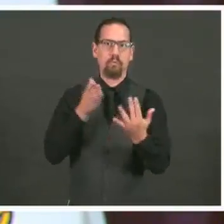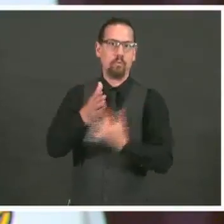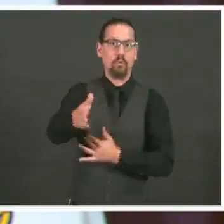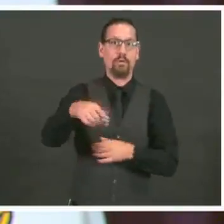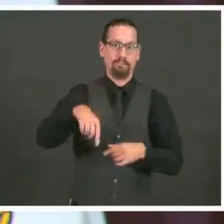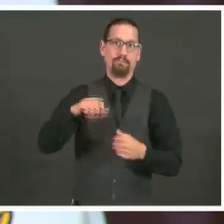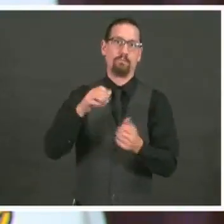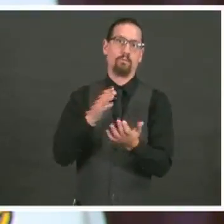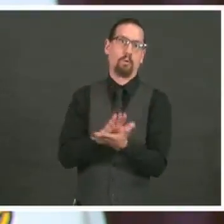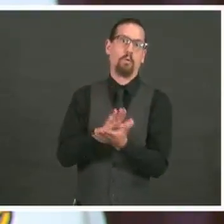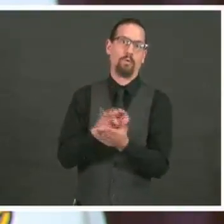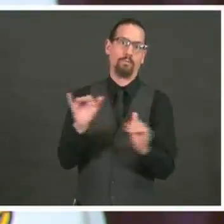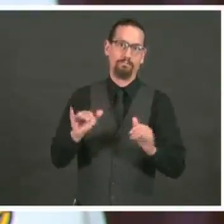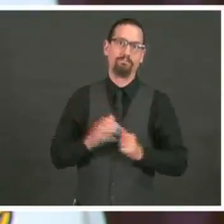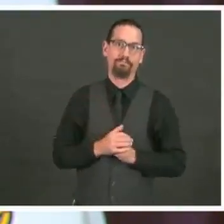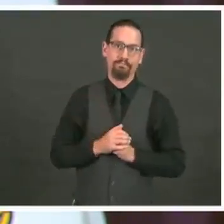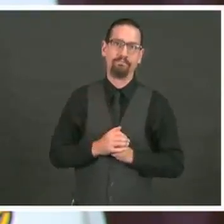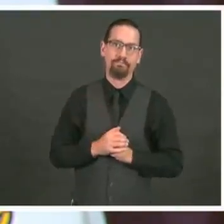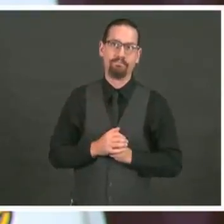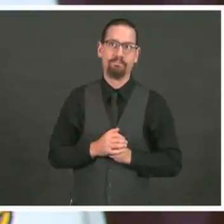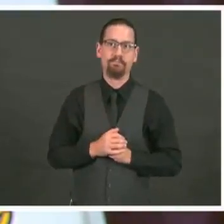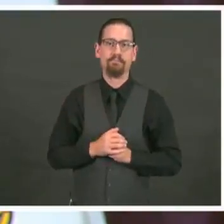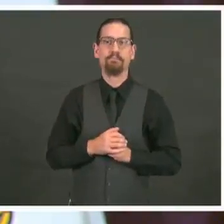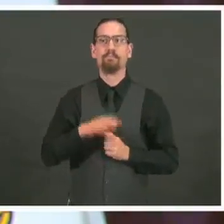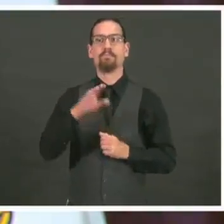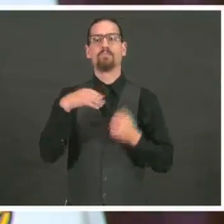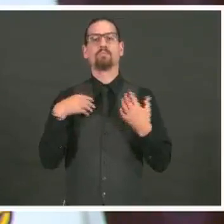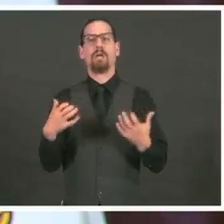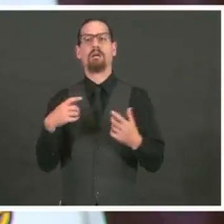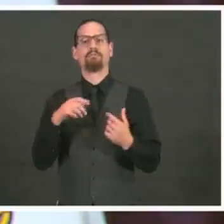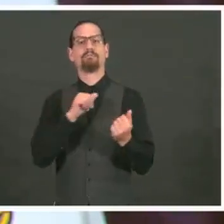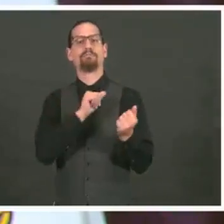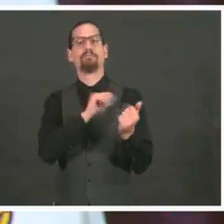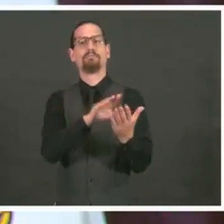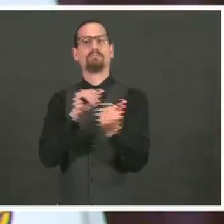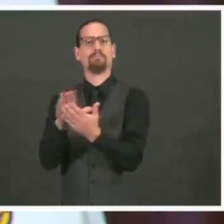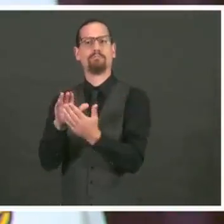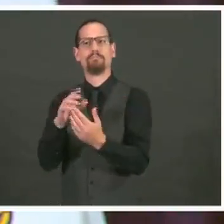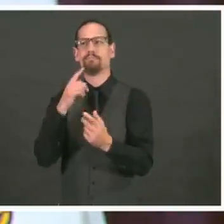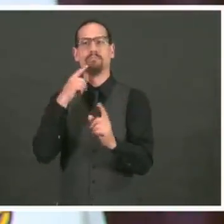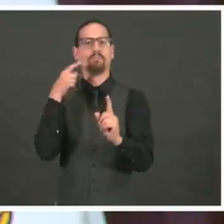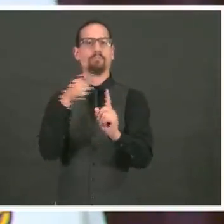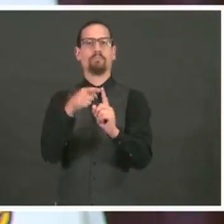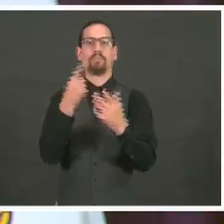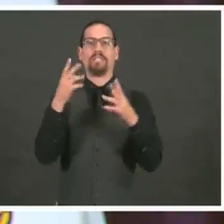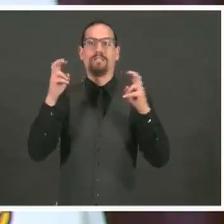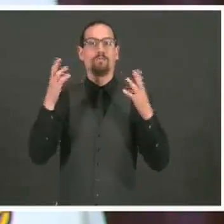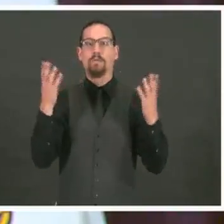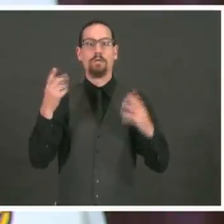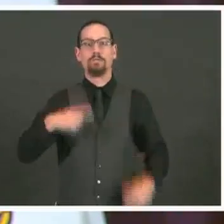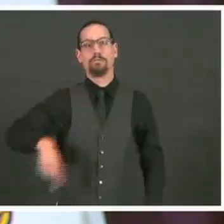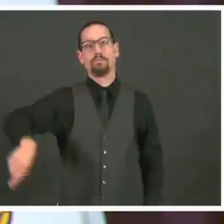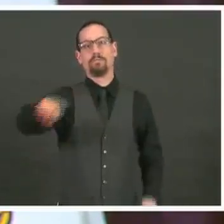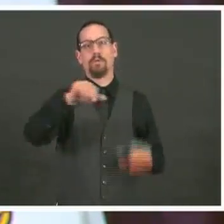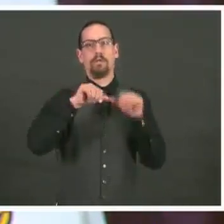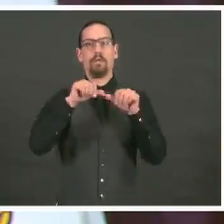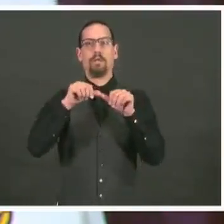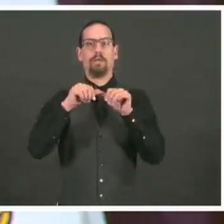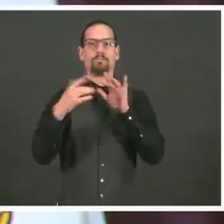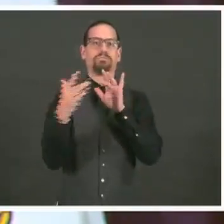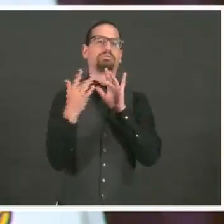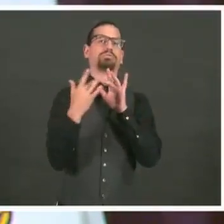that people have contacted us about. It's the difference between our maximum group social gathering size